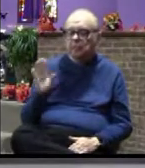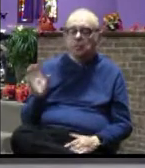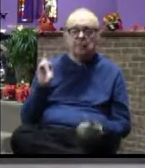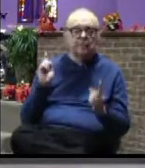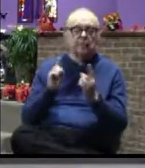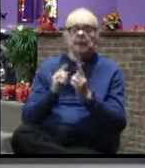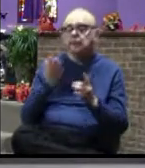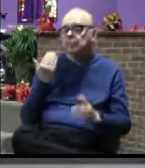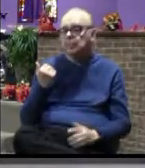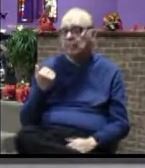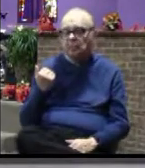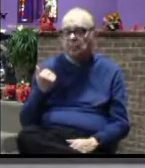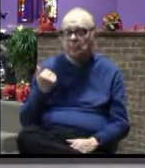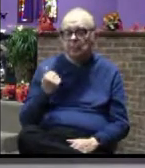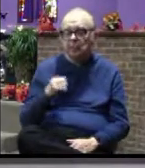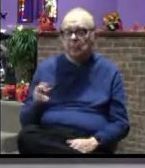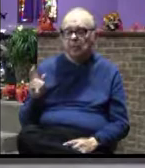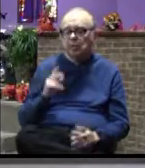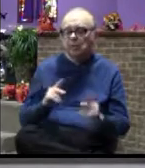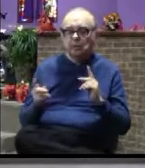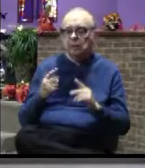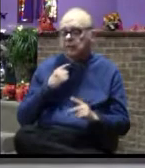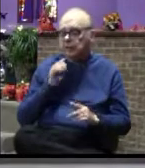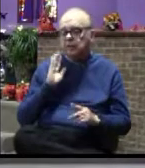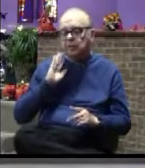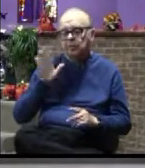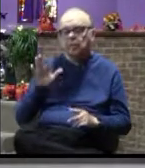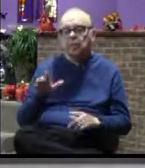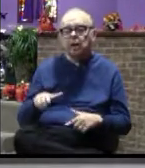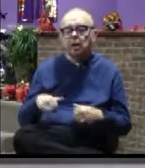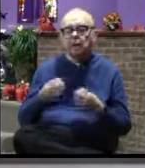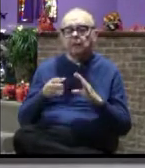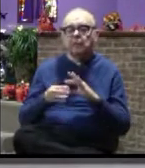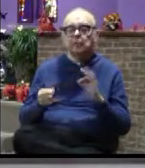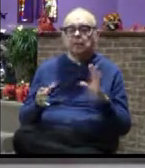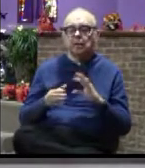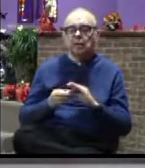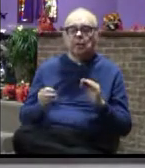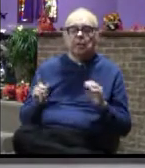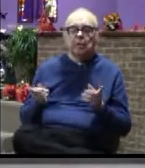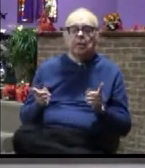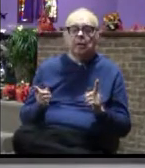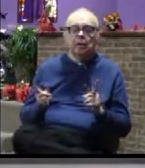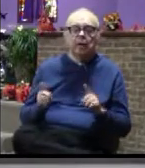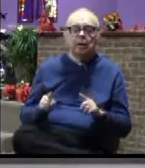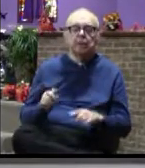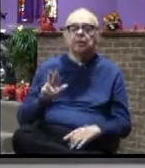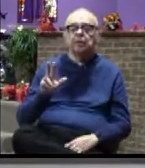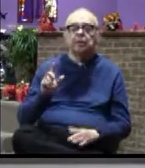never met you but they will tell you their life story in three minutes